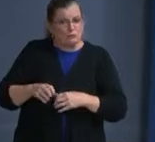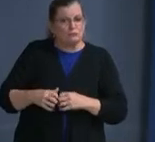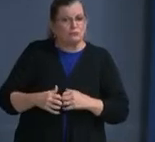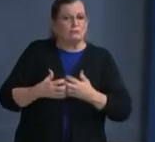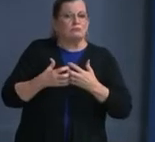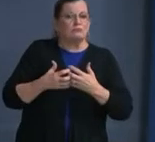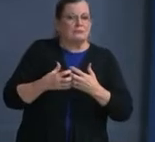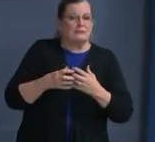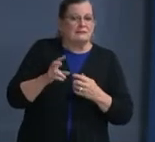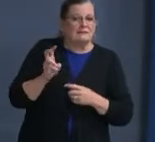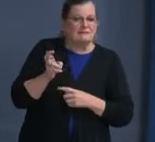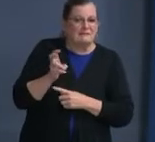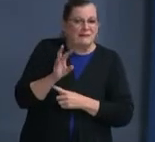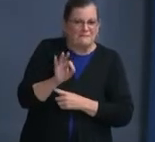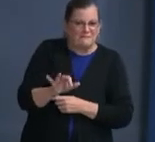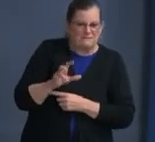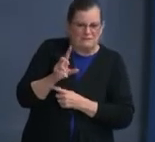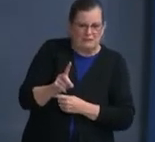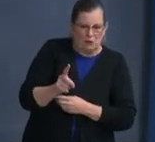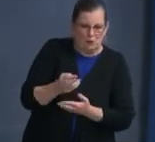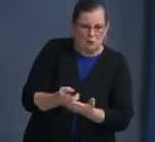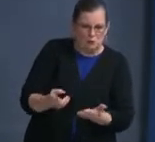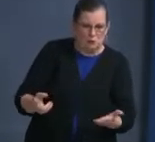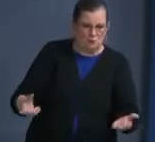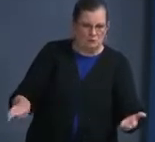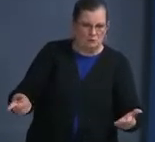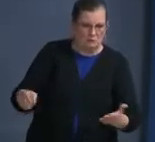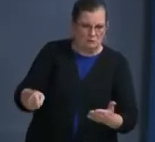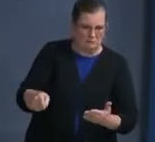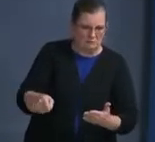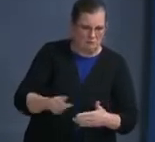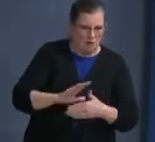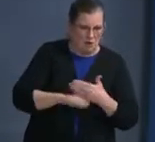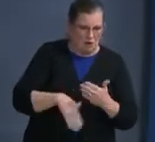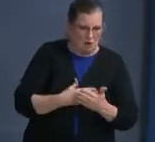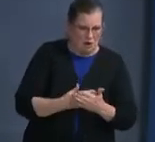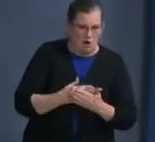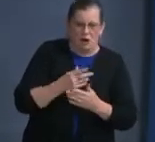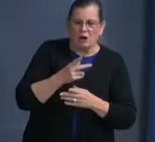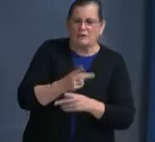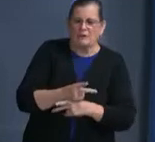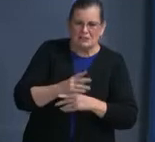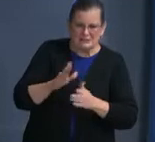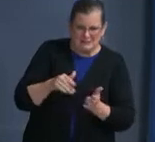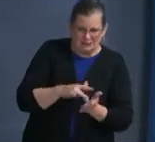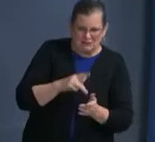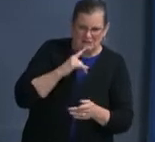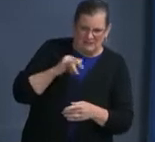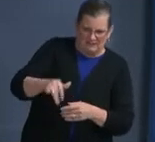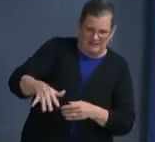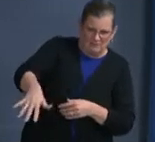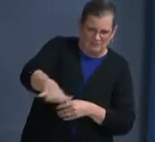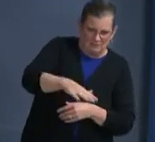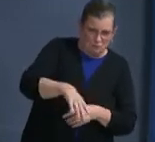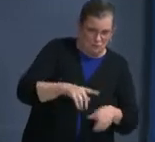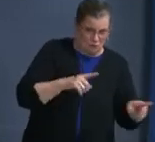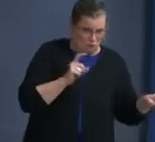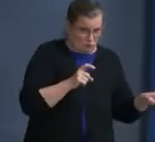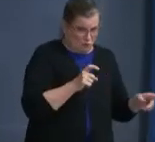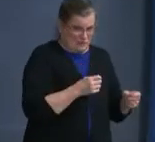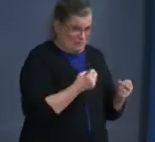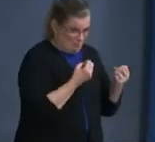field resources or alternate care sites. So I appreciate that. So when you say you need multiple hospitals to reach capacity, you mean